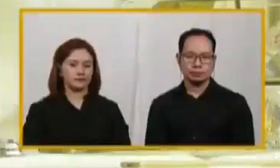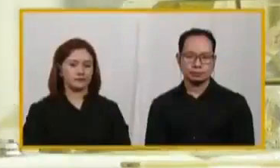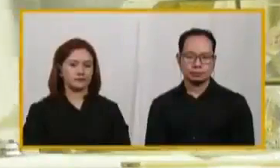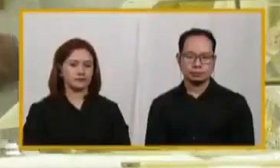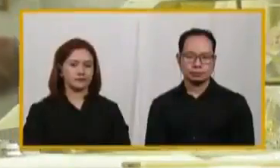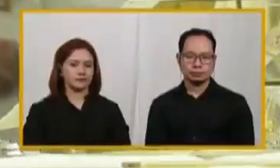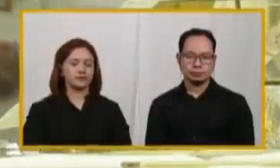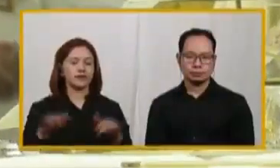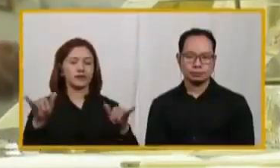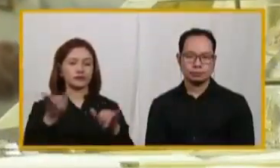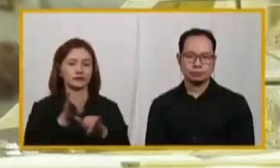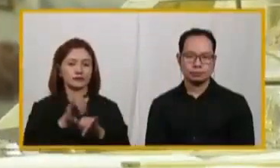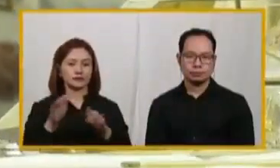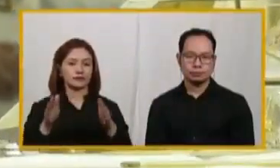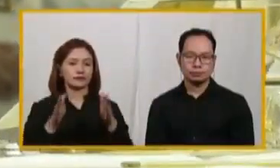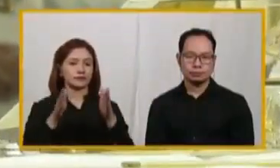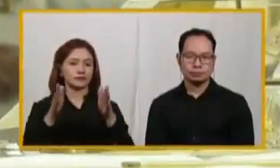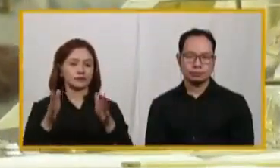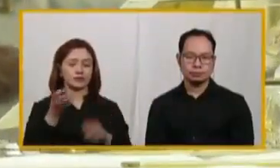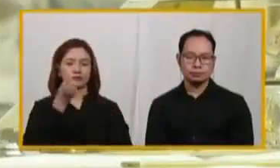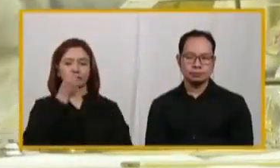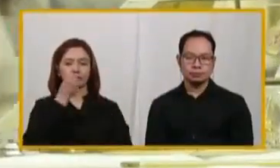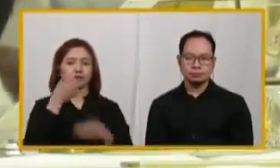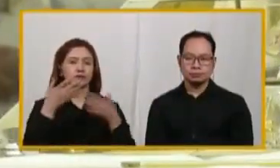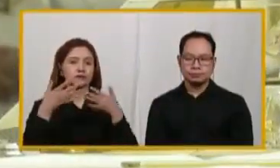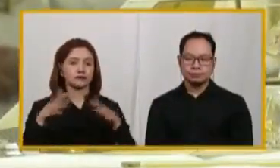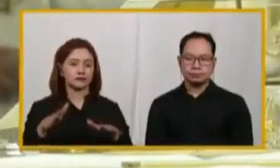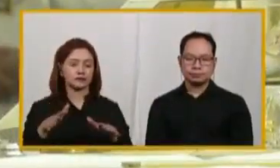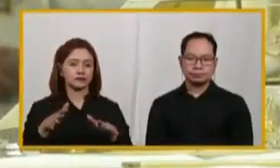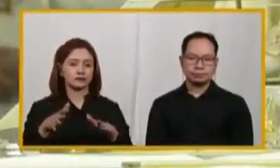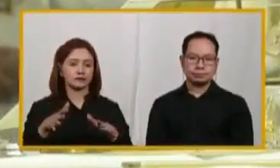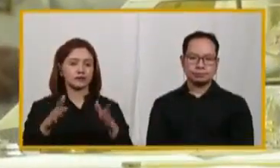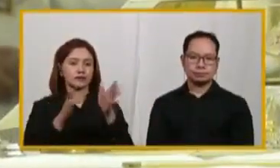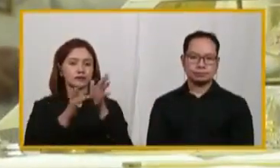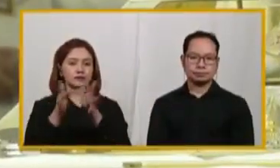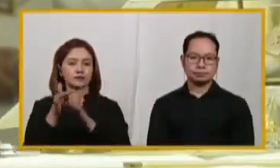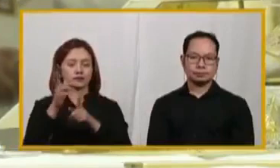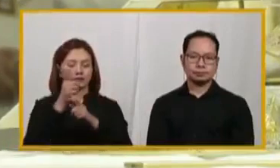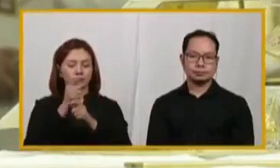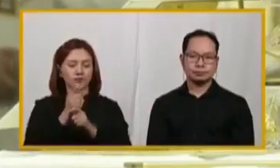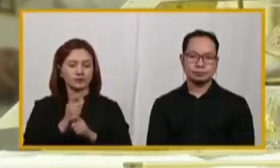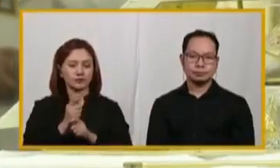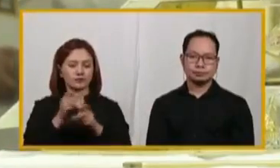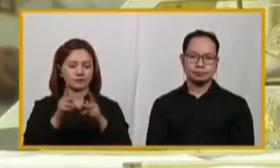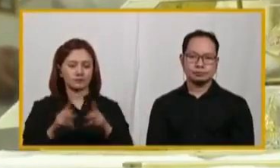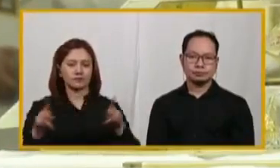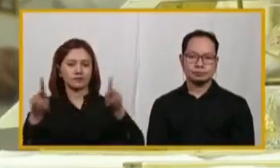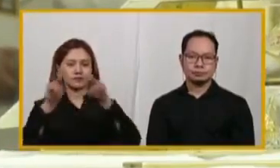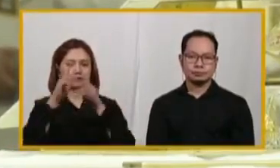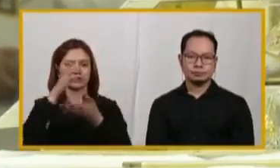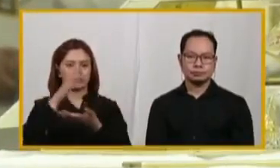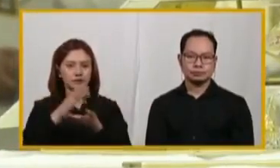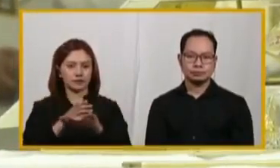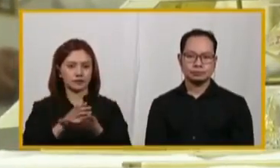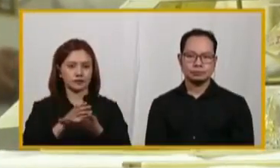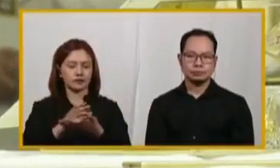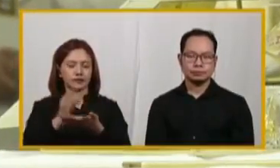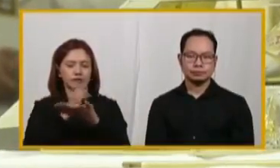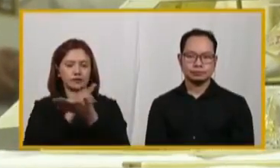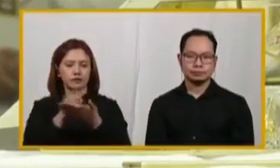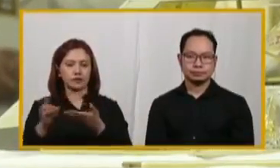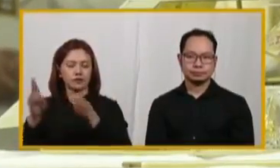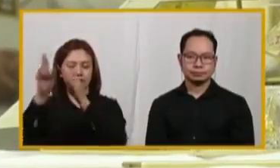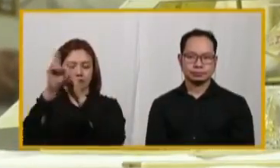In a similar way, when supper was ended, he took this precious chalice in his holy and